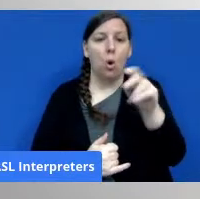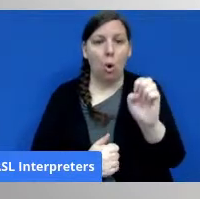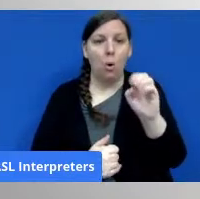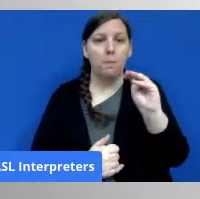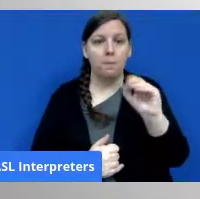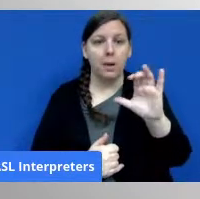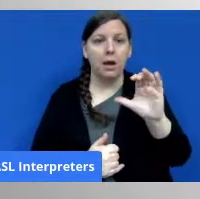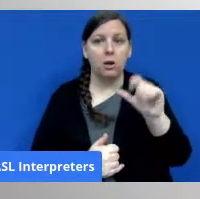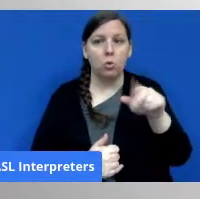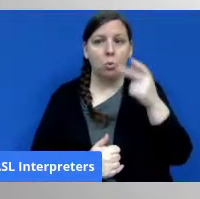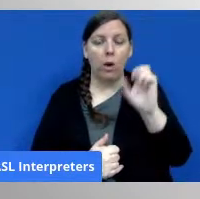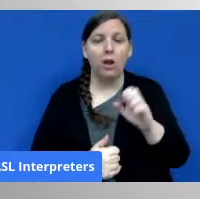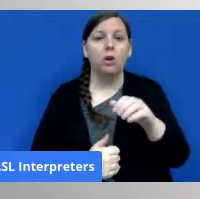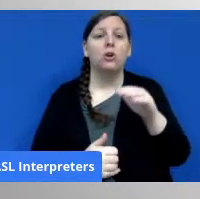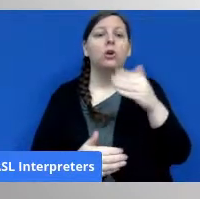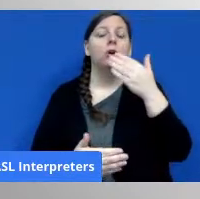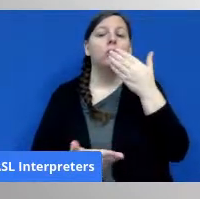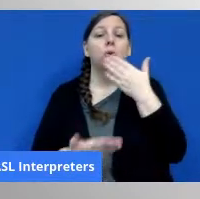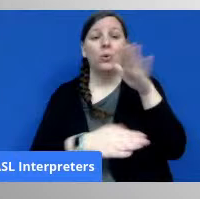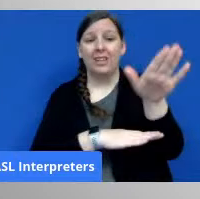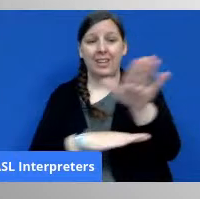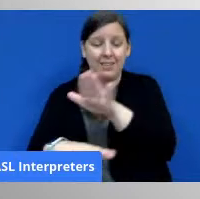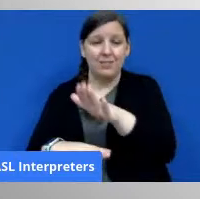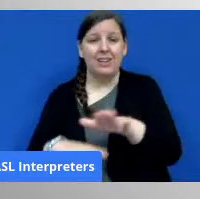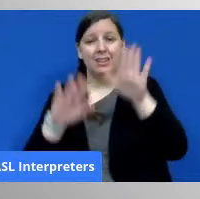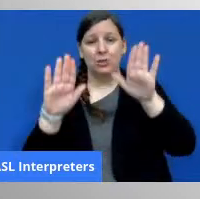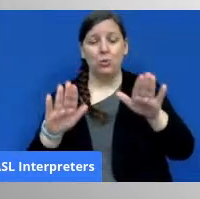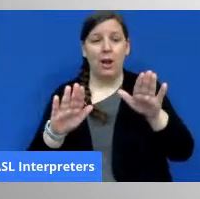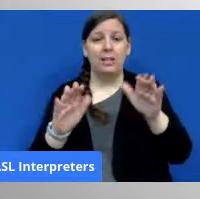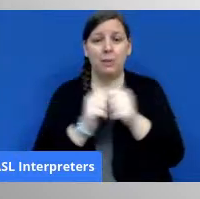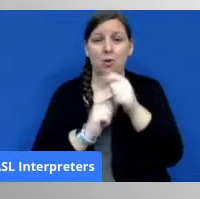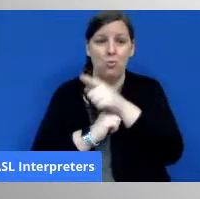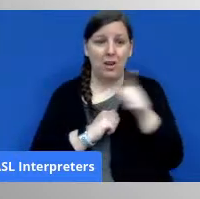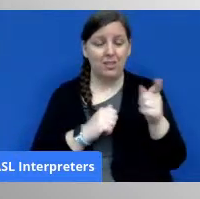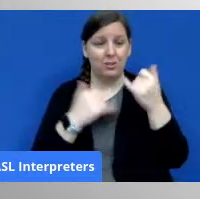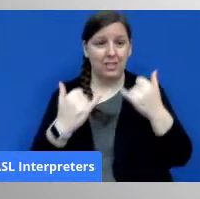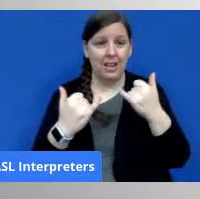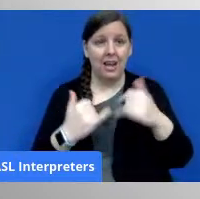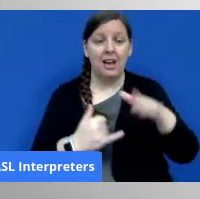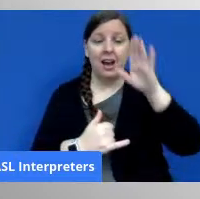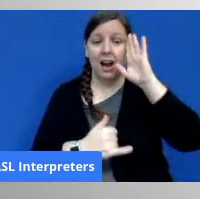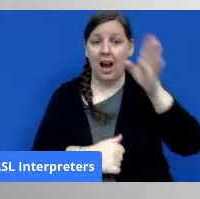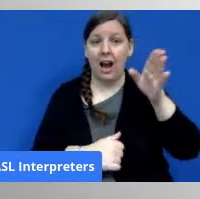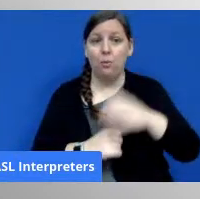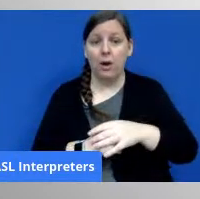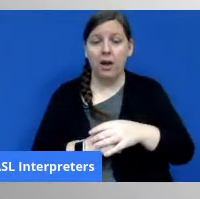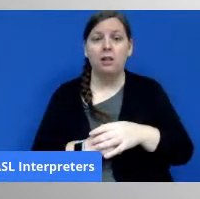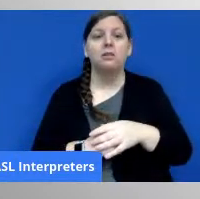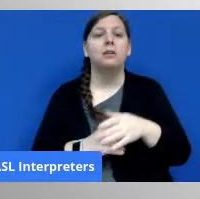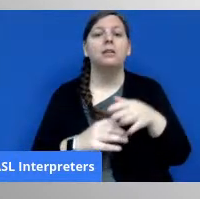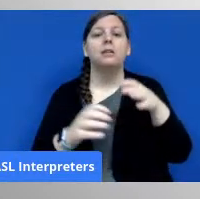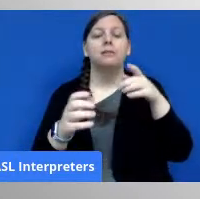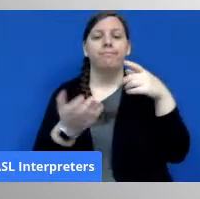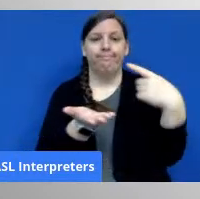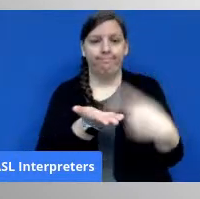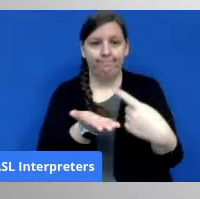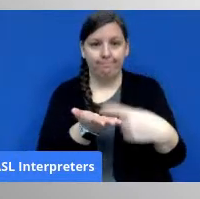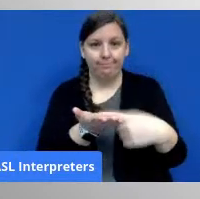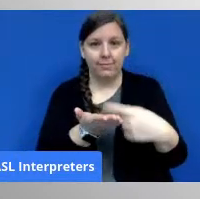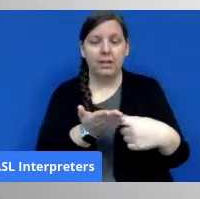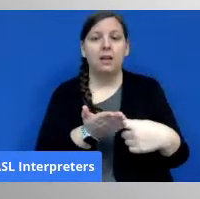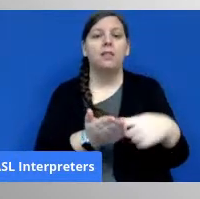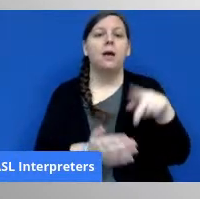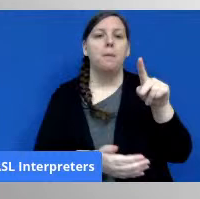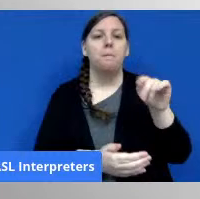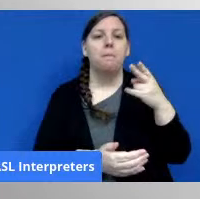Good evening, everyone. It's great to be with you guys today. So I'm going to pick up with Pathways to Success program, which is